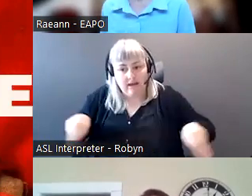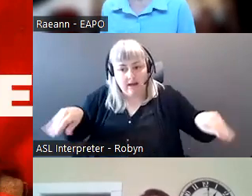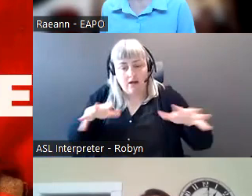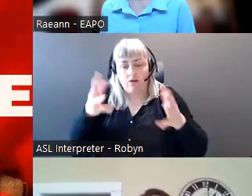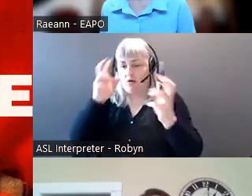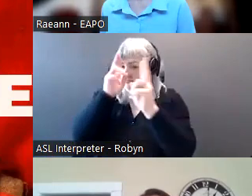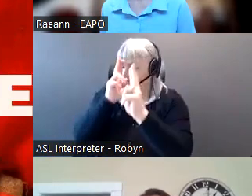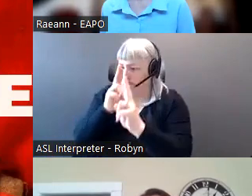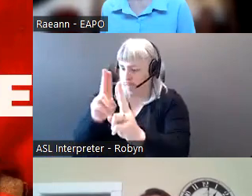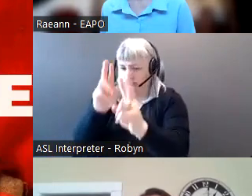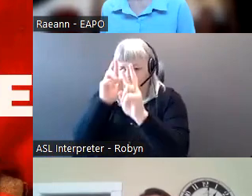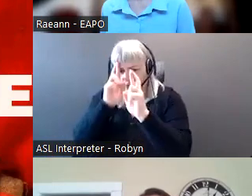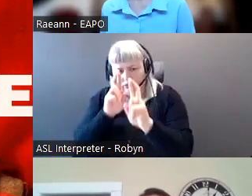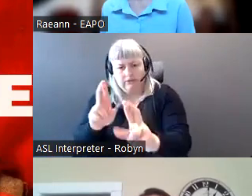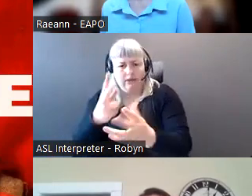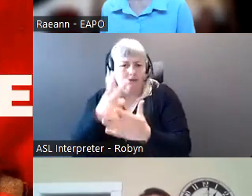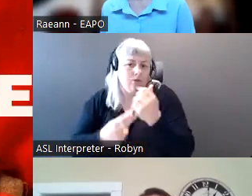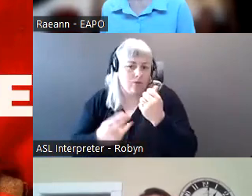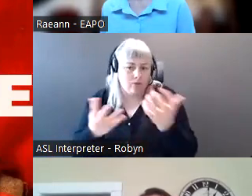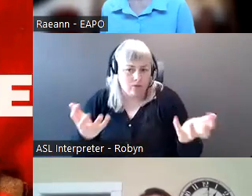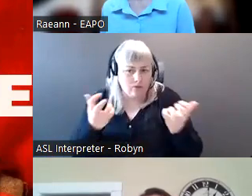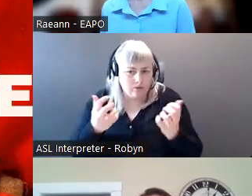deep respect.